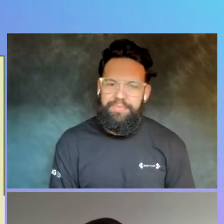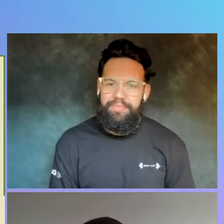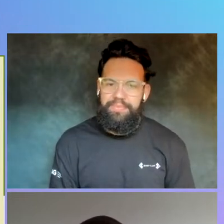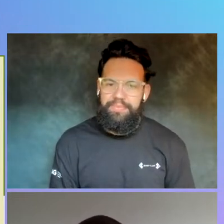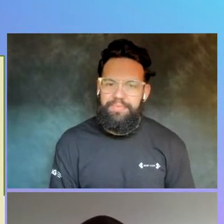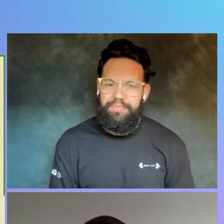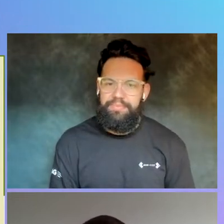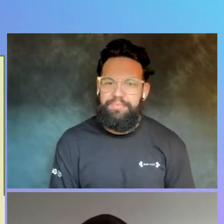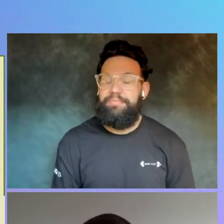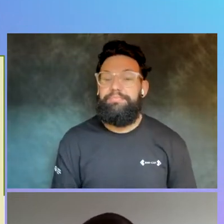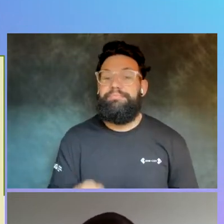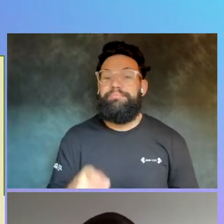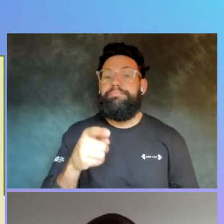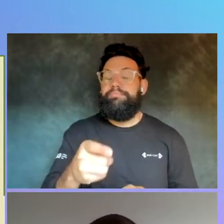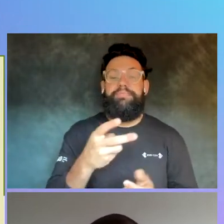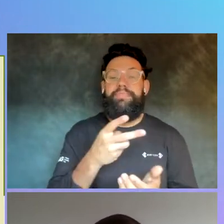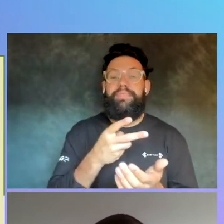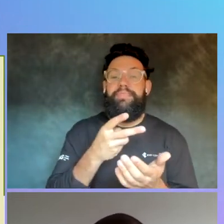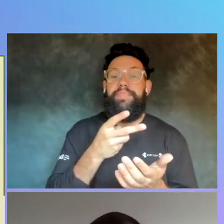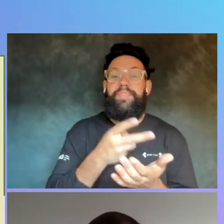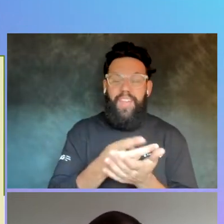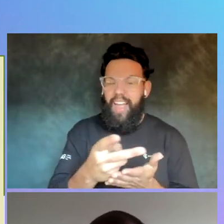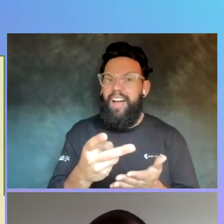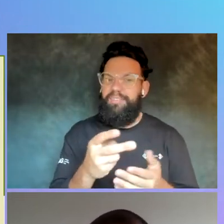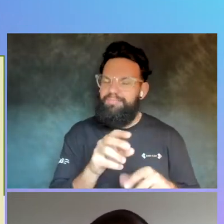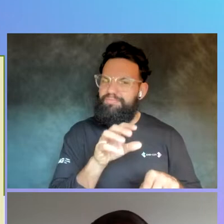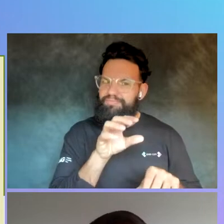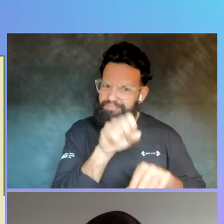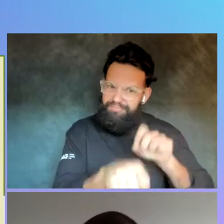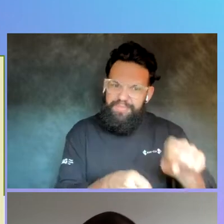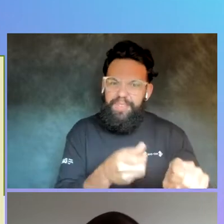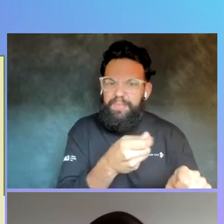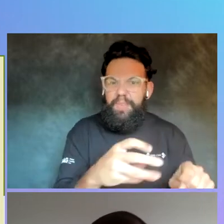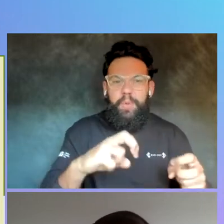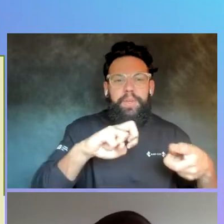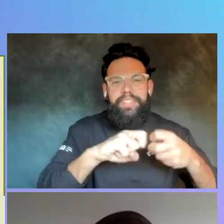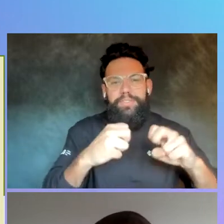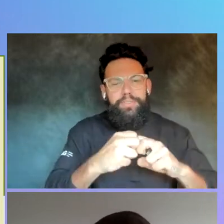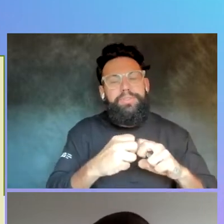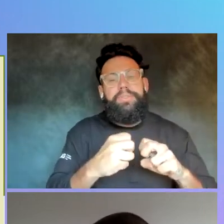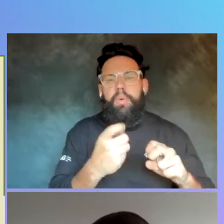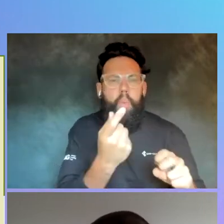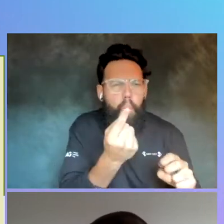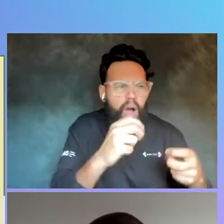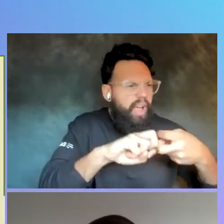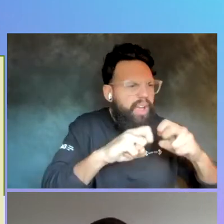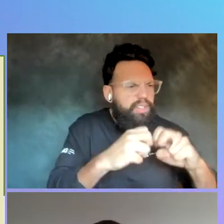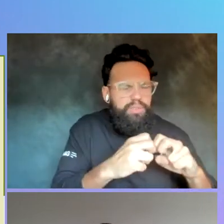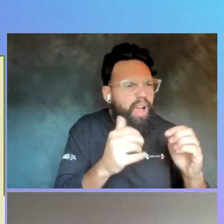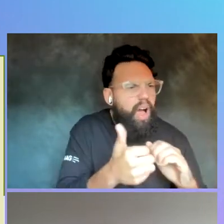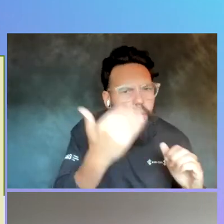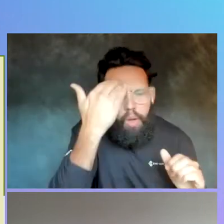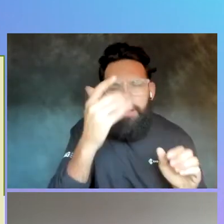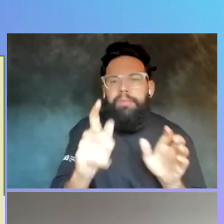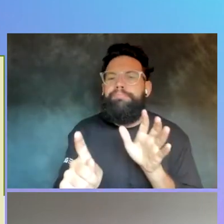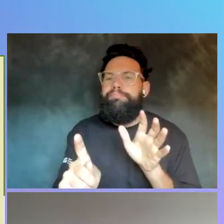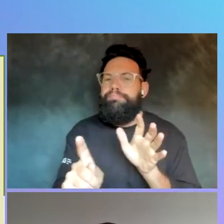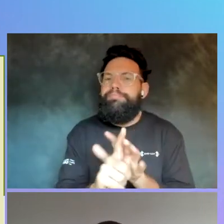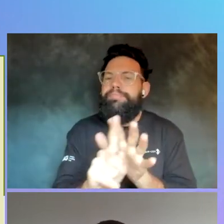assertions that have failed, the issues that were caught, noted in the event log. Upon selecting one of those,